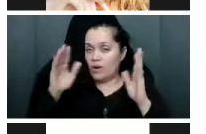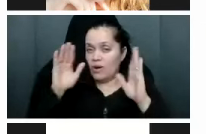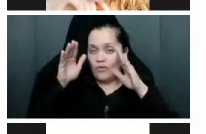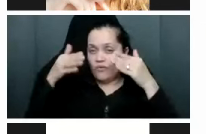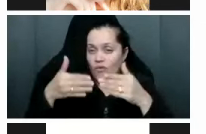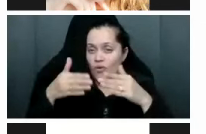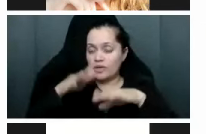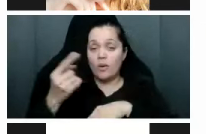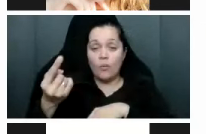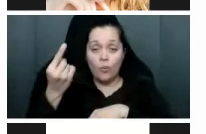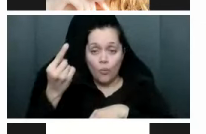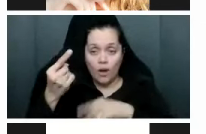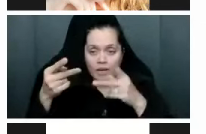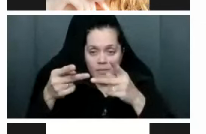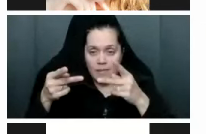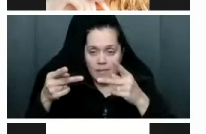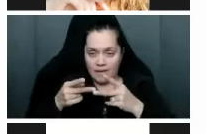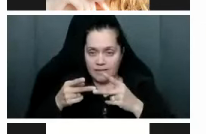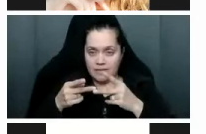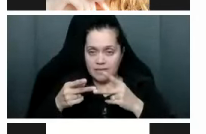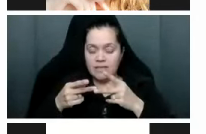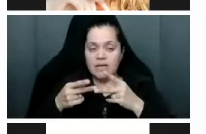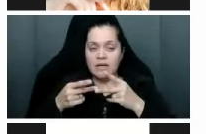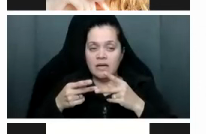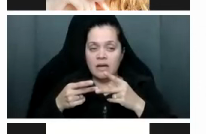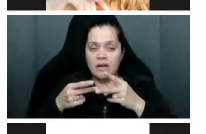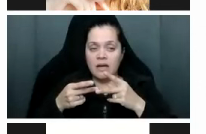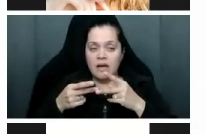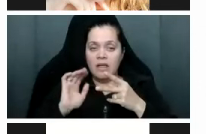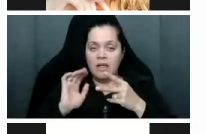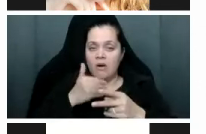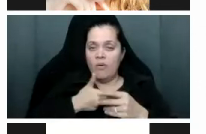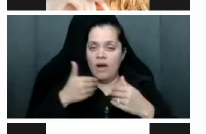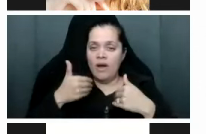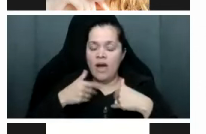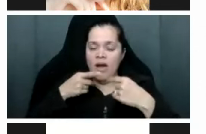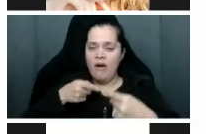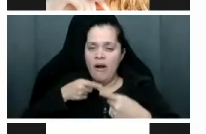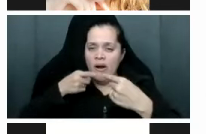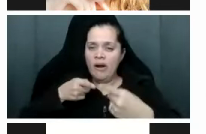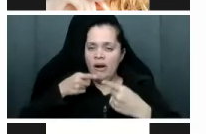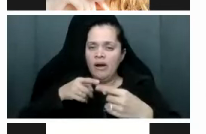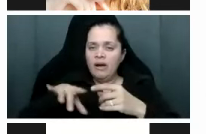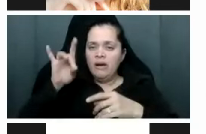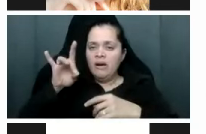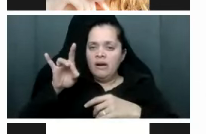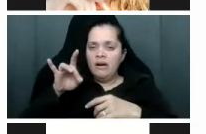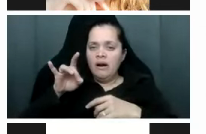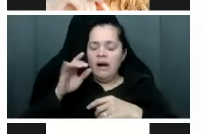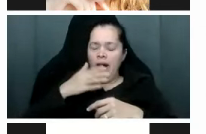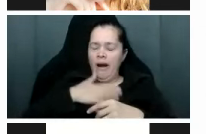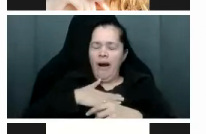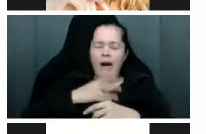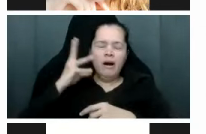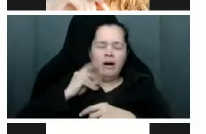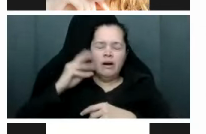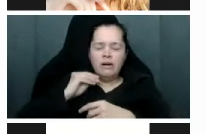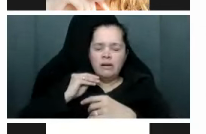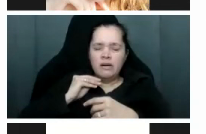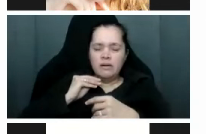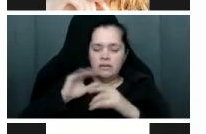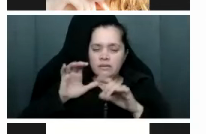on one place that we have trouble finding. At least in my experience of